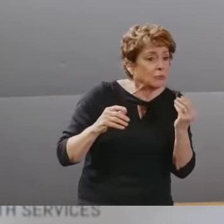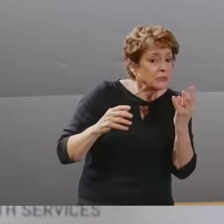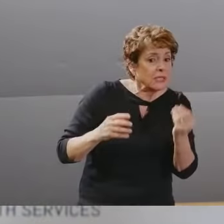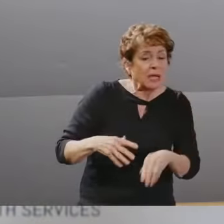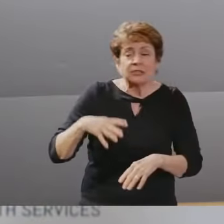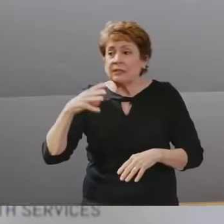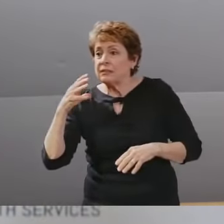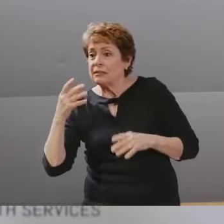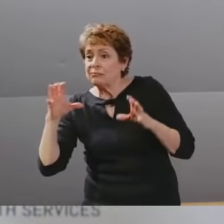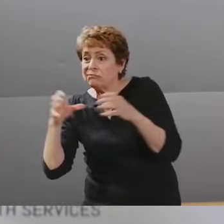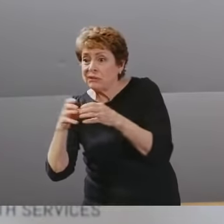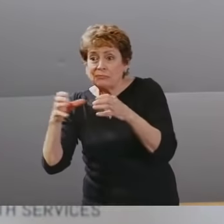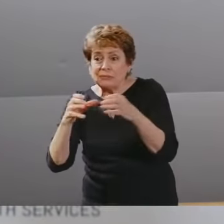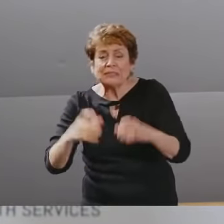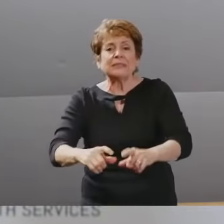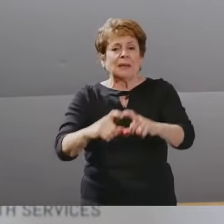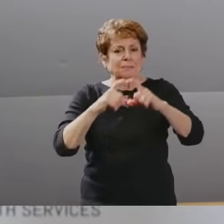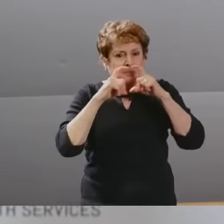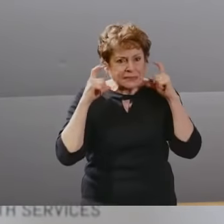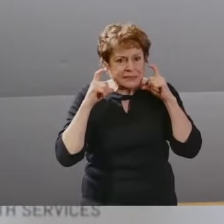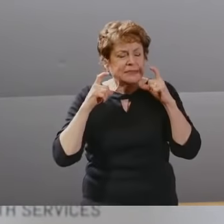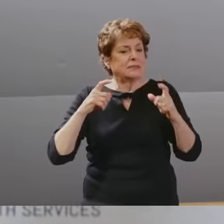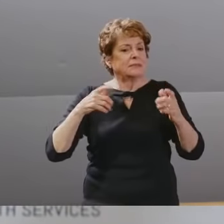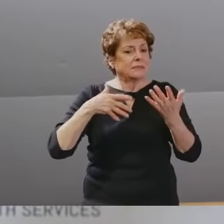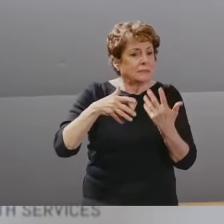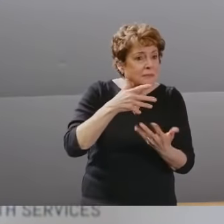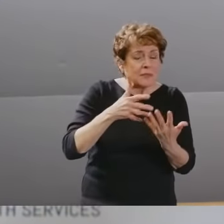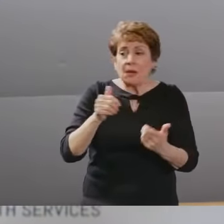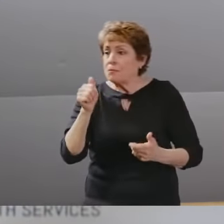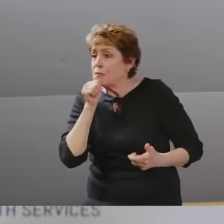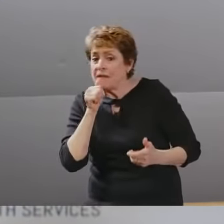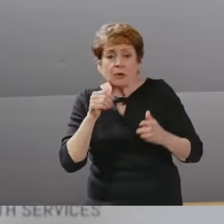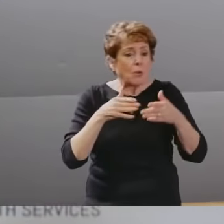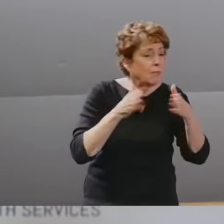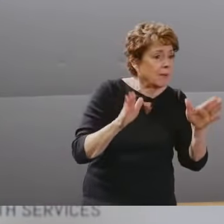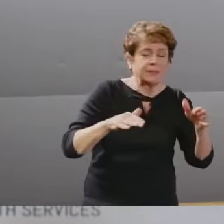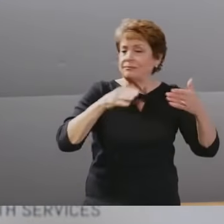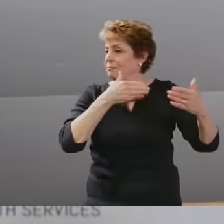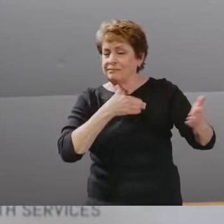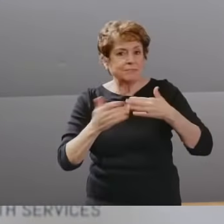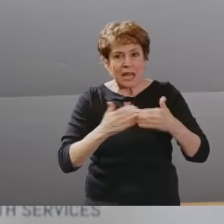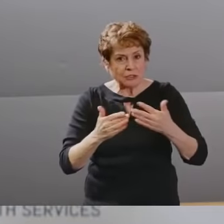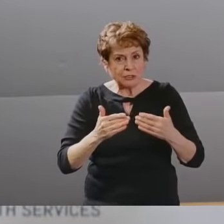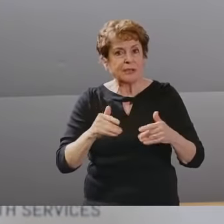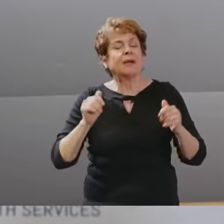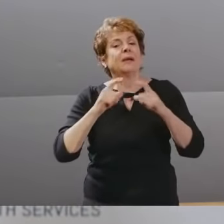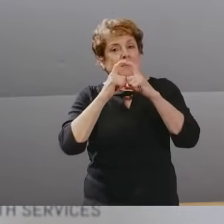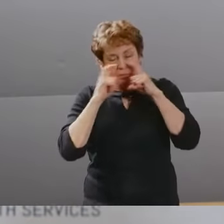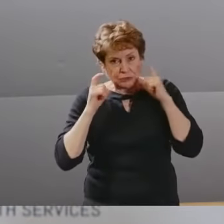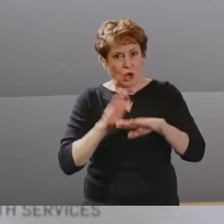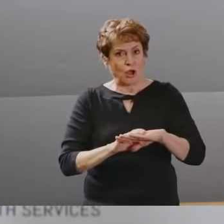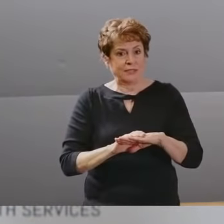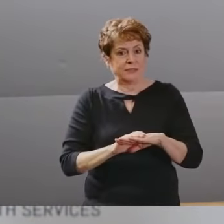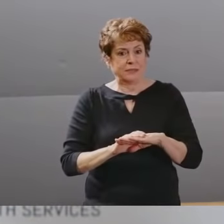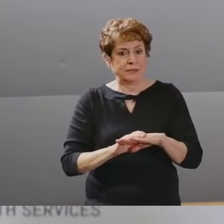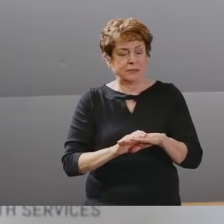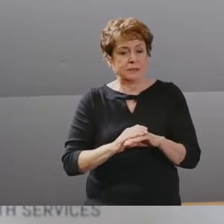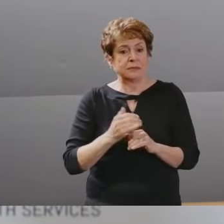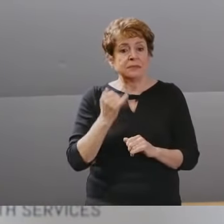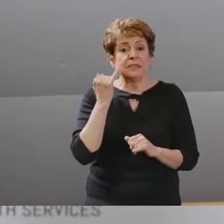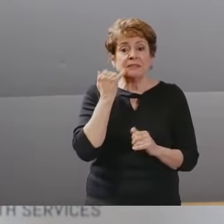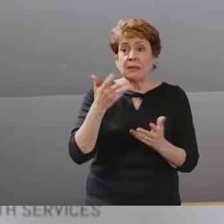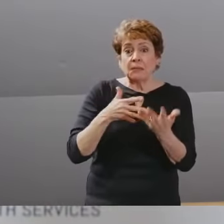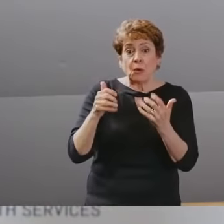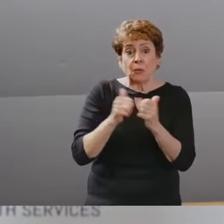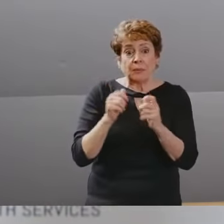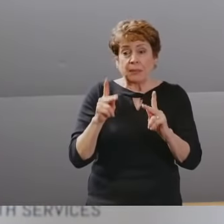private settings. Arizonans should wear a mask anytime they will be around other people who do not live in their household.